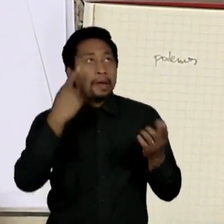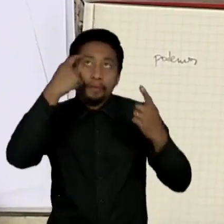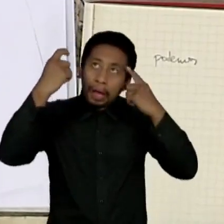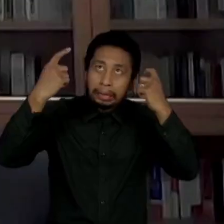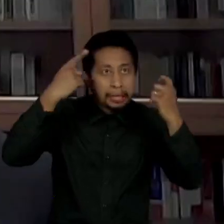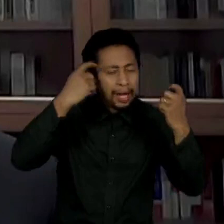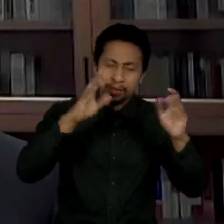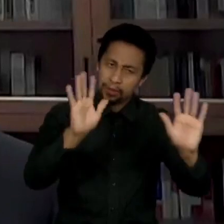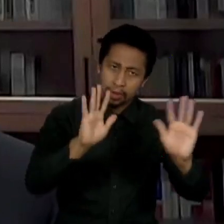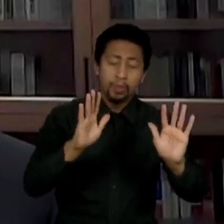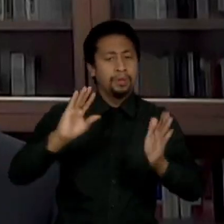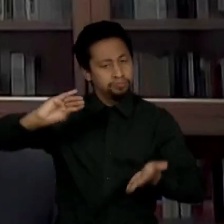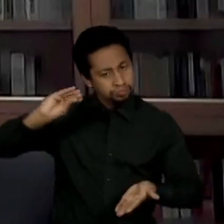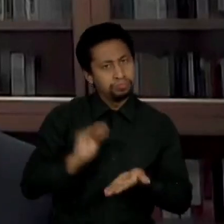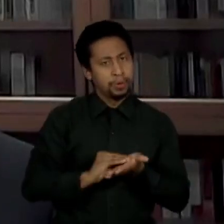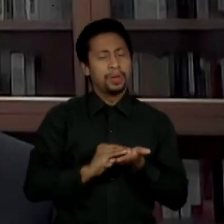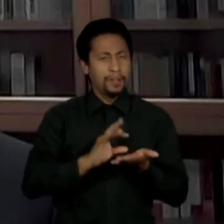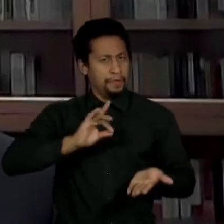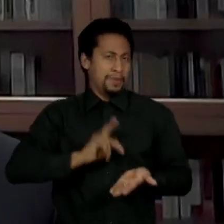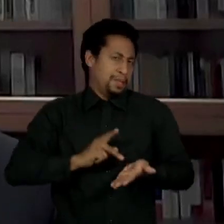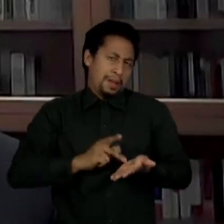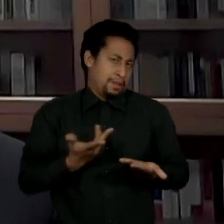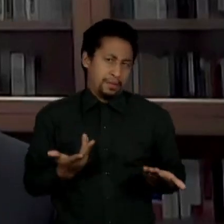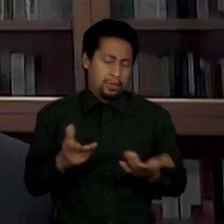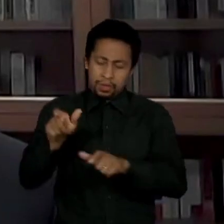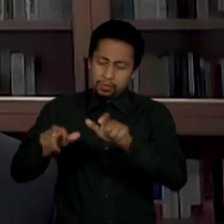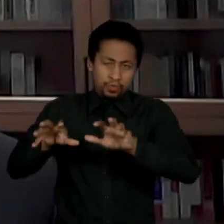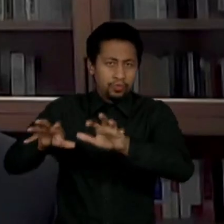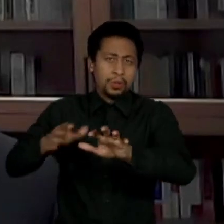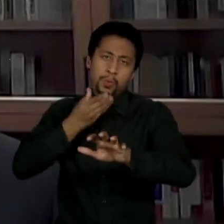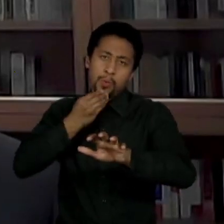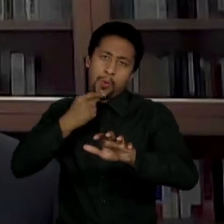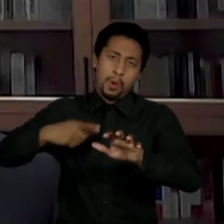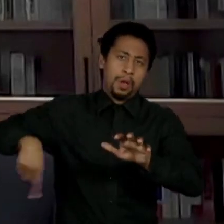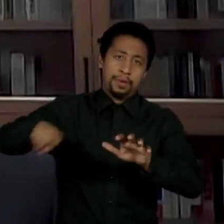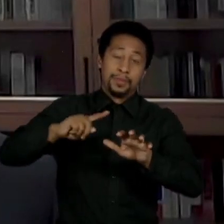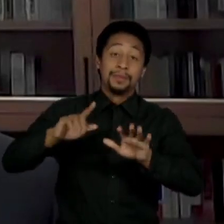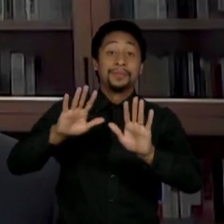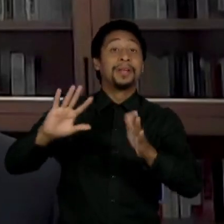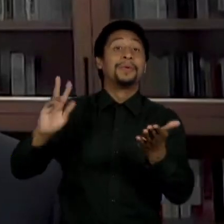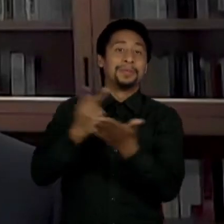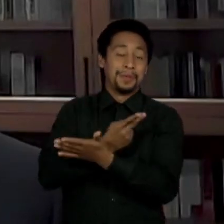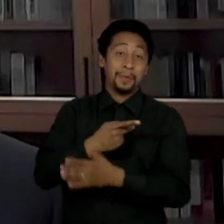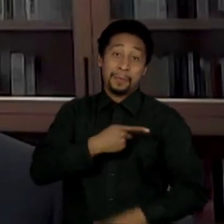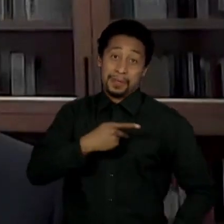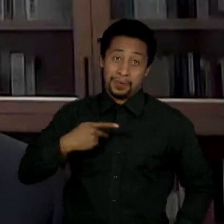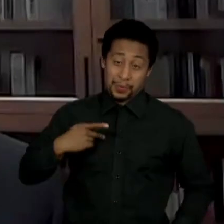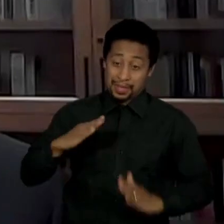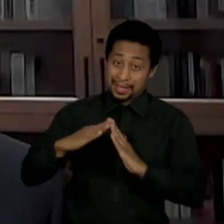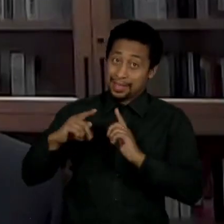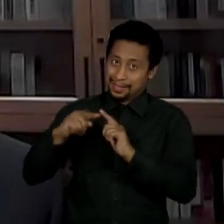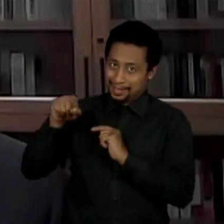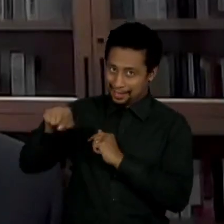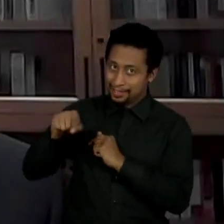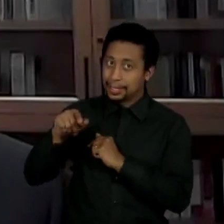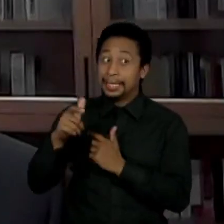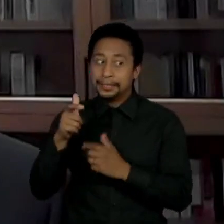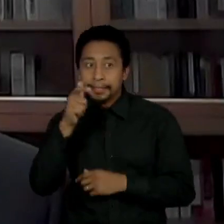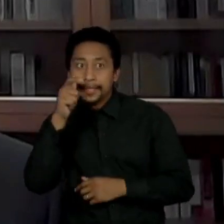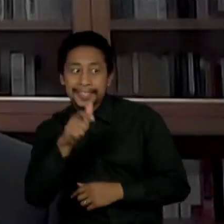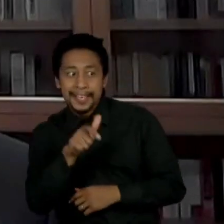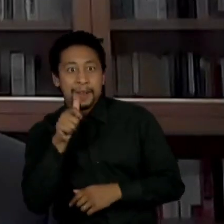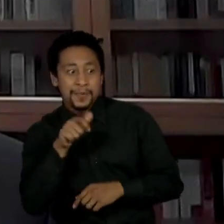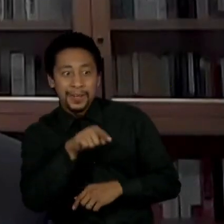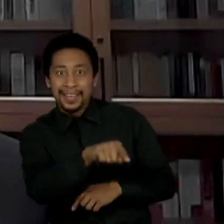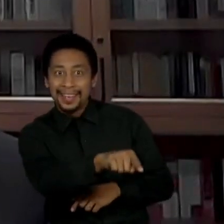In Crossroads, one of the main characters, the pastor of the church, is pursuing this woman in the congregation.